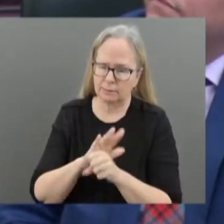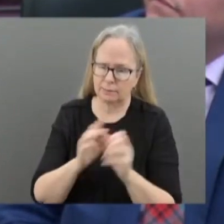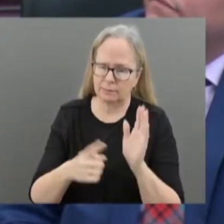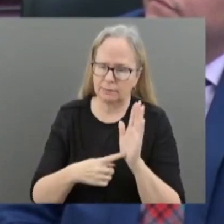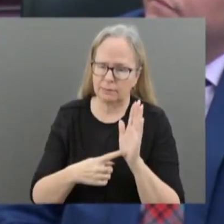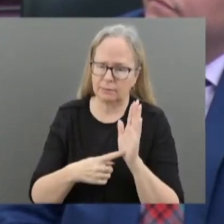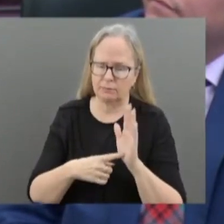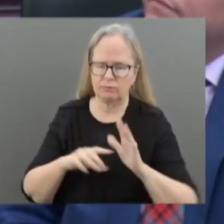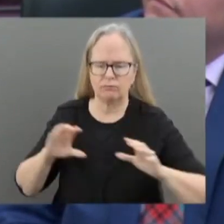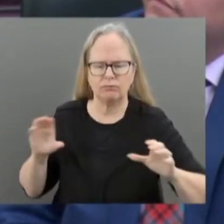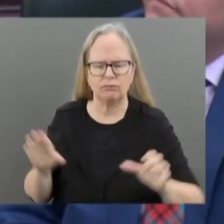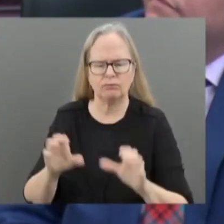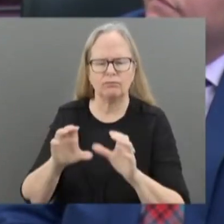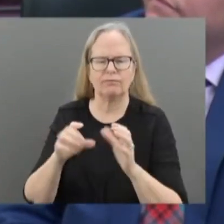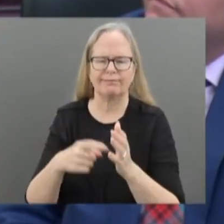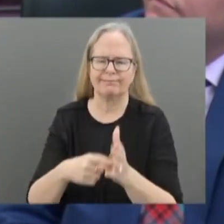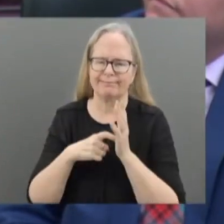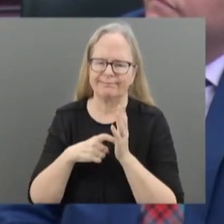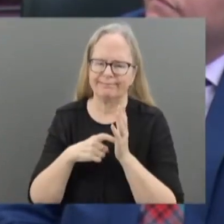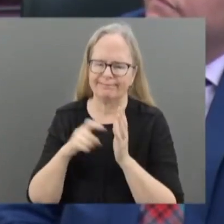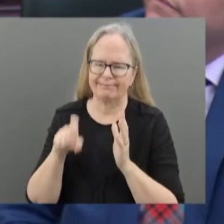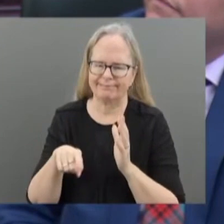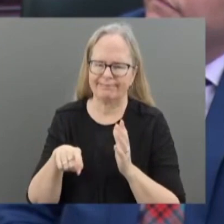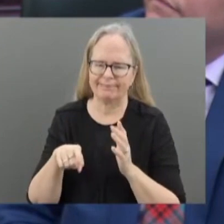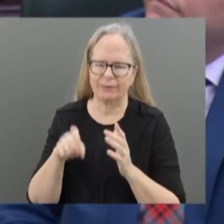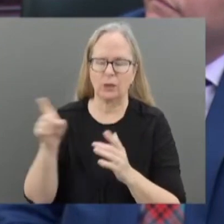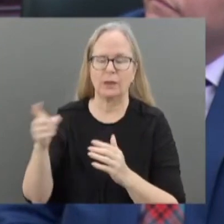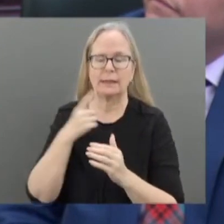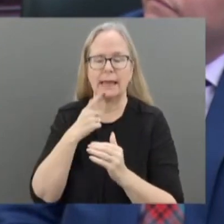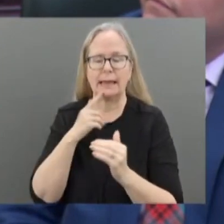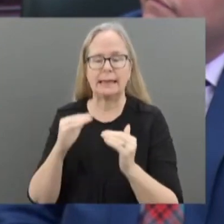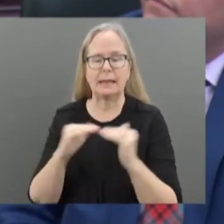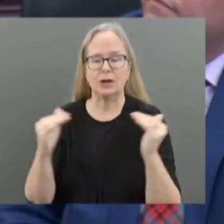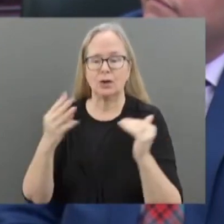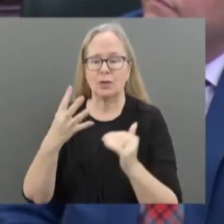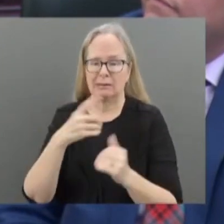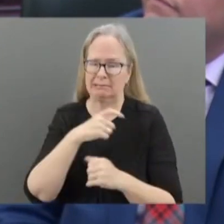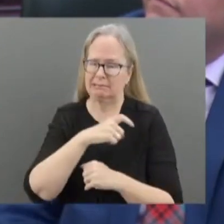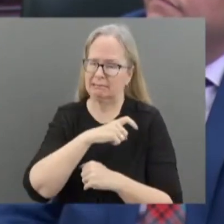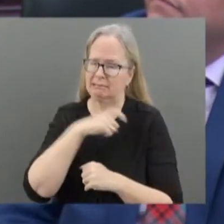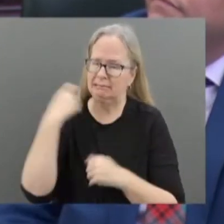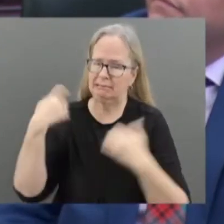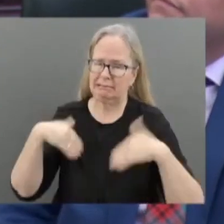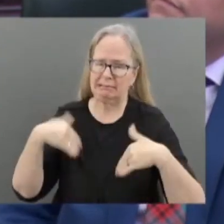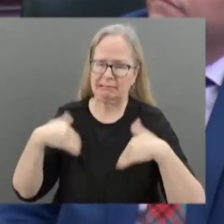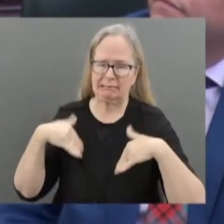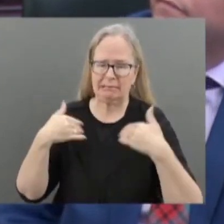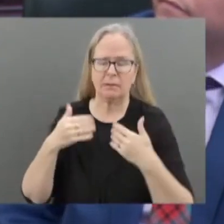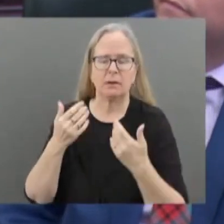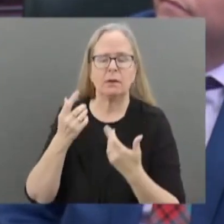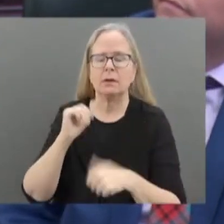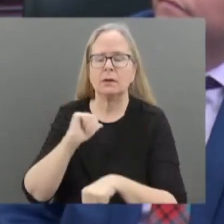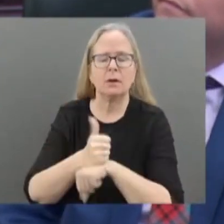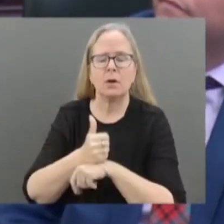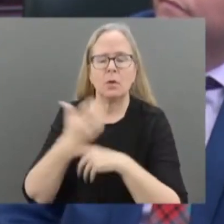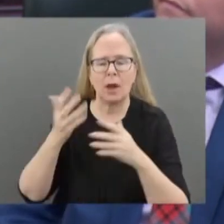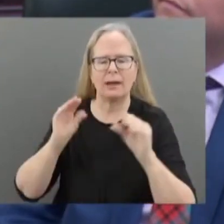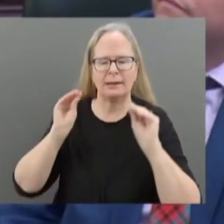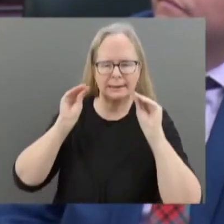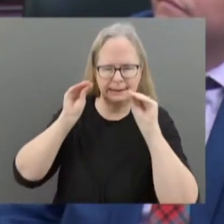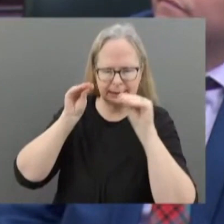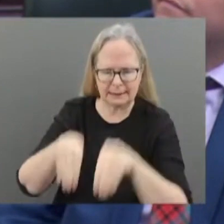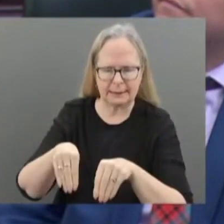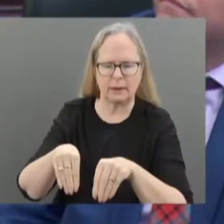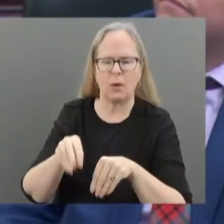stage 4 drought, the management action is to develop and implement water sharing agreements with large water users. Why is the government